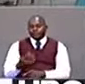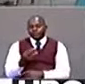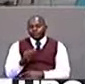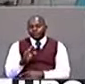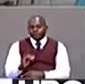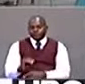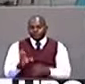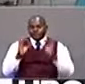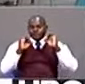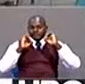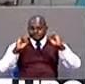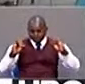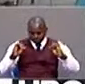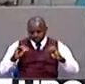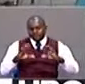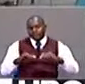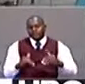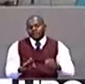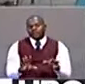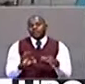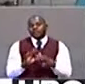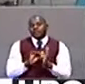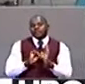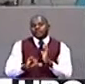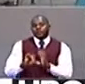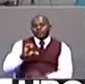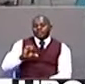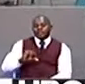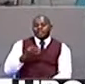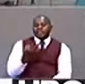His Excellency the President in accordance with article